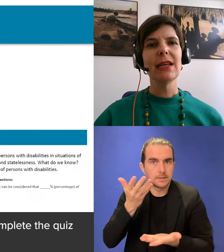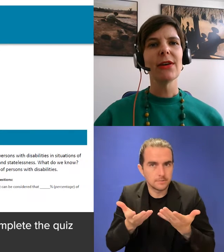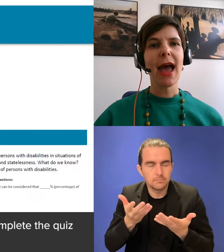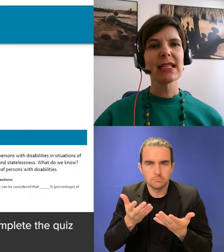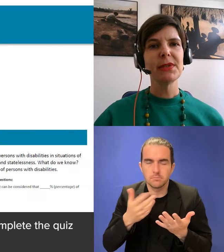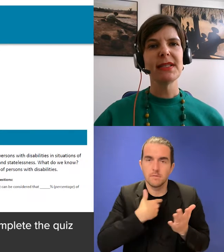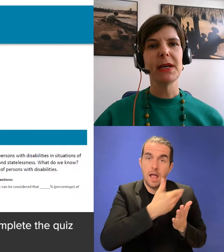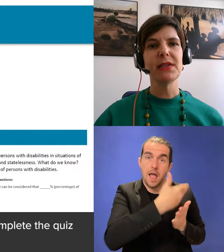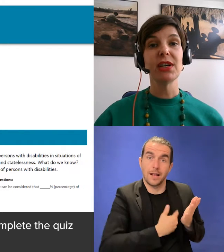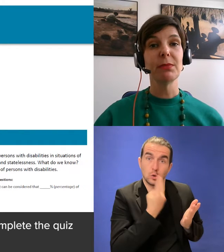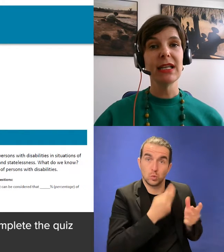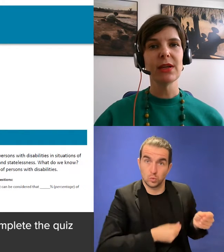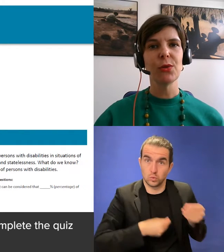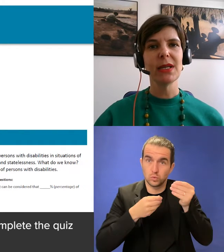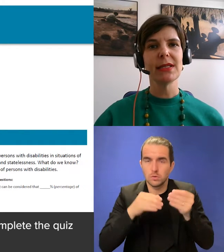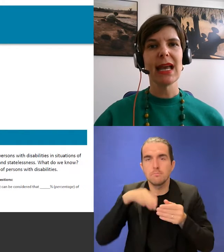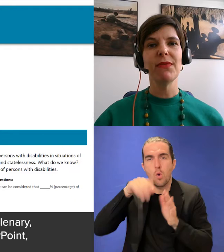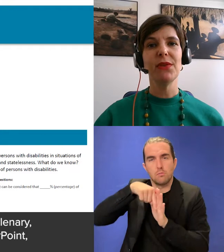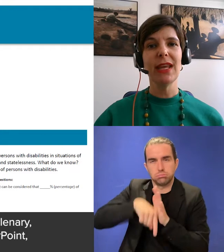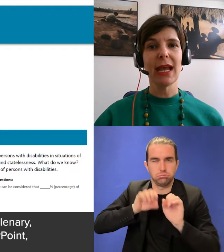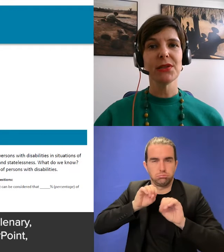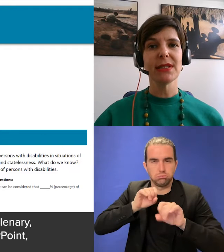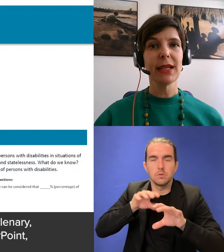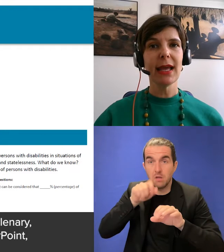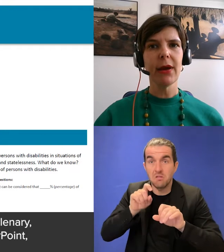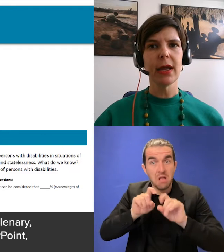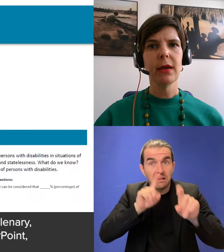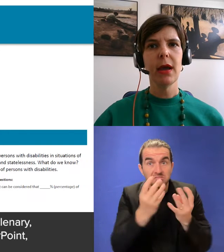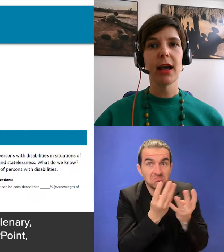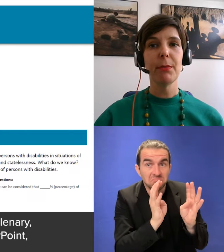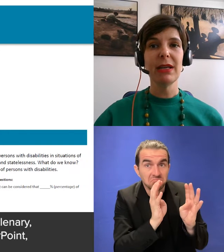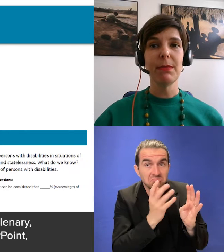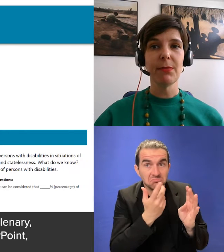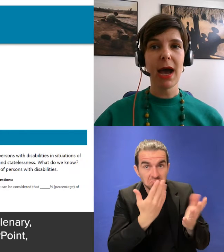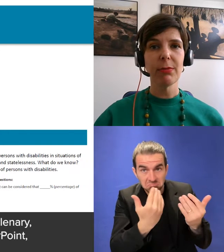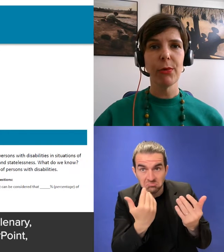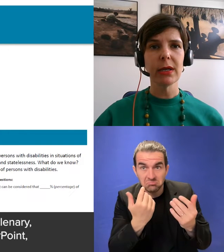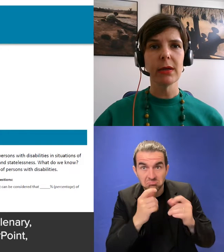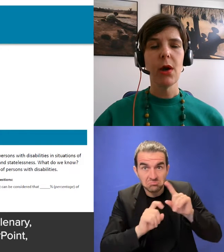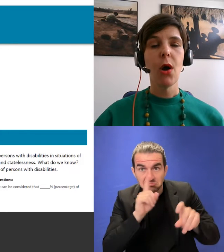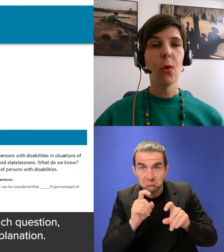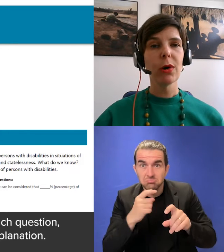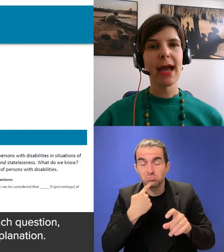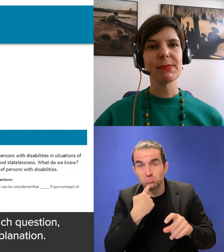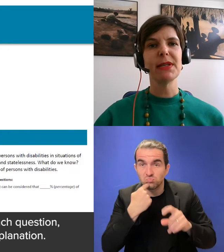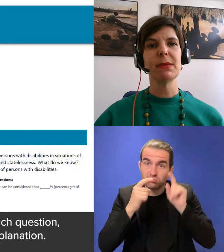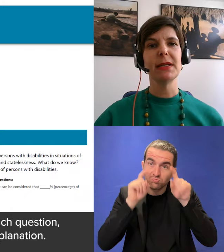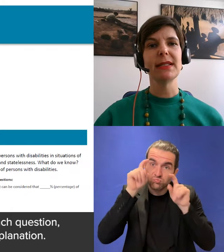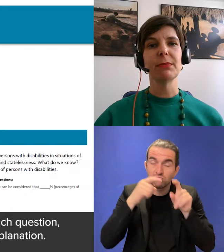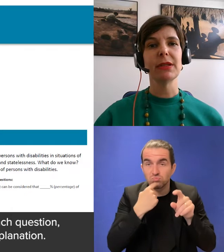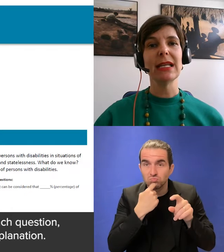You can either ask participants to complete the quiz and review the answers in plenary, accompanied by the PowerPoint, or